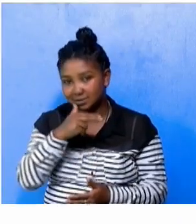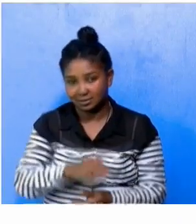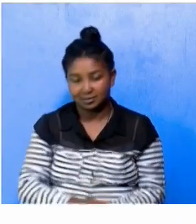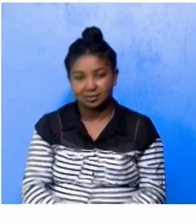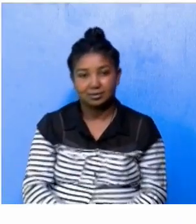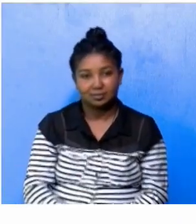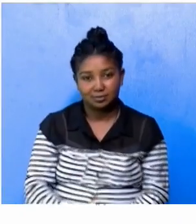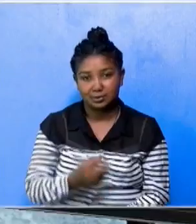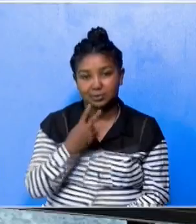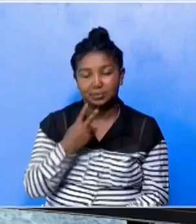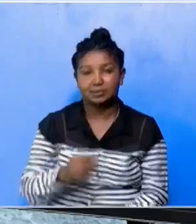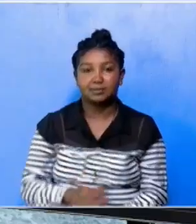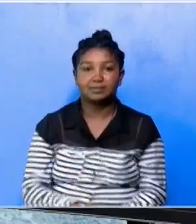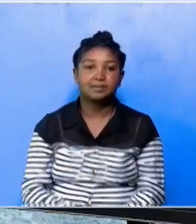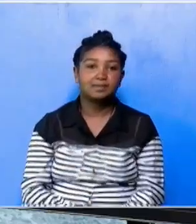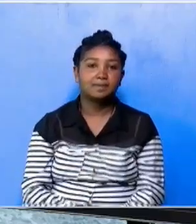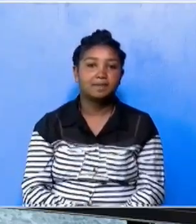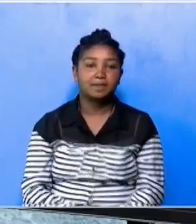Look.